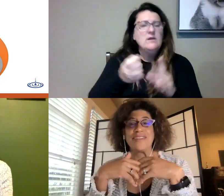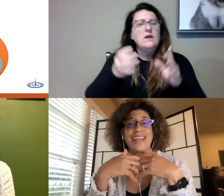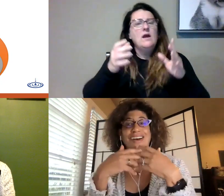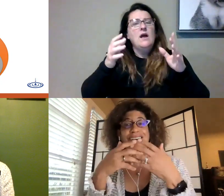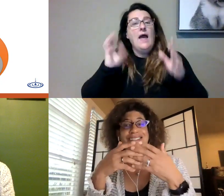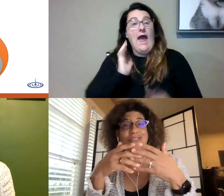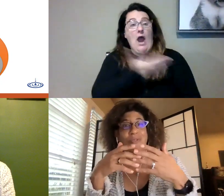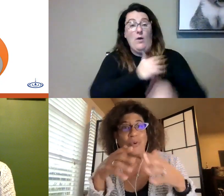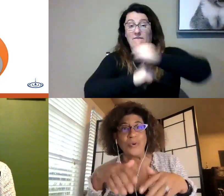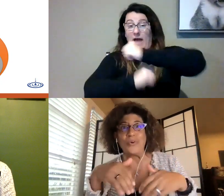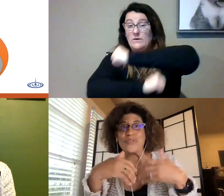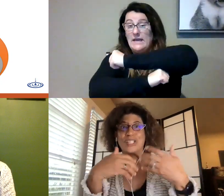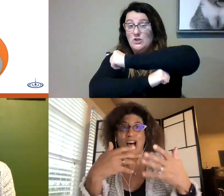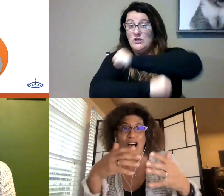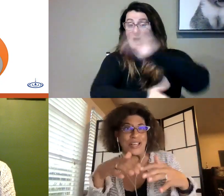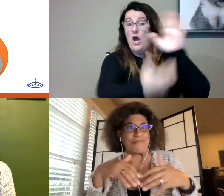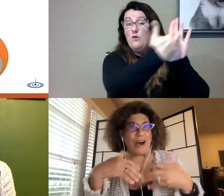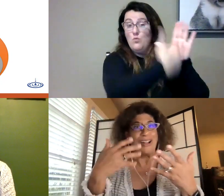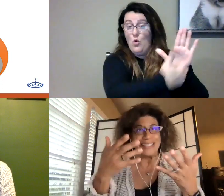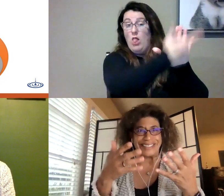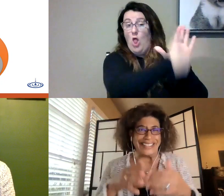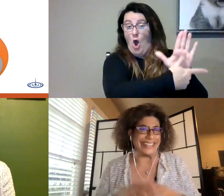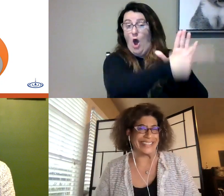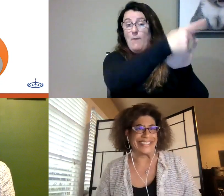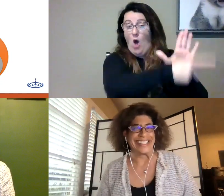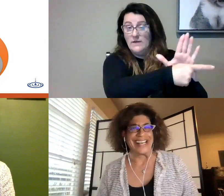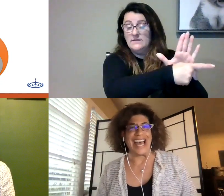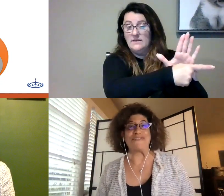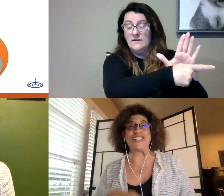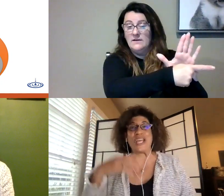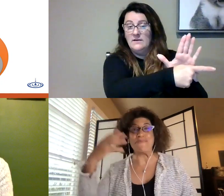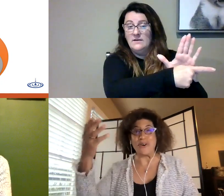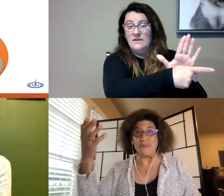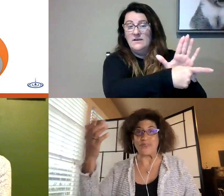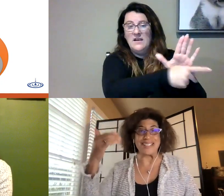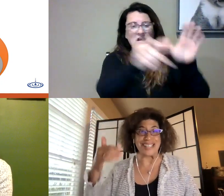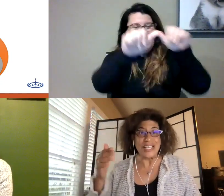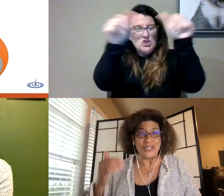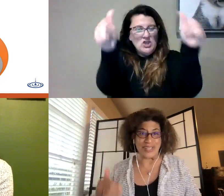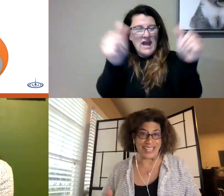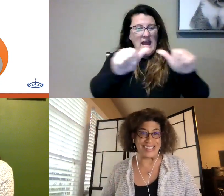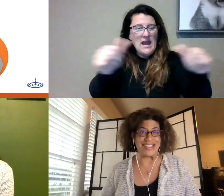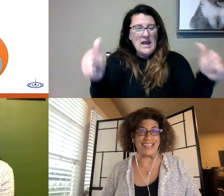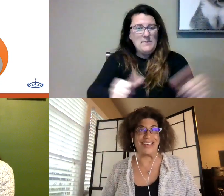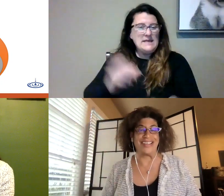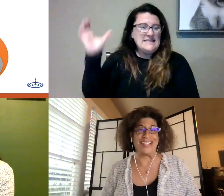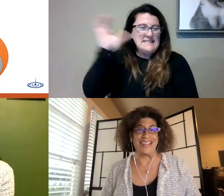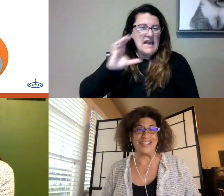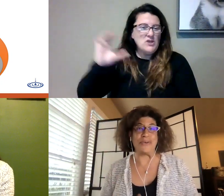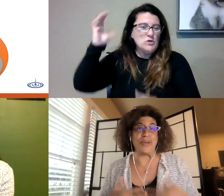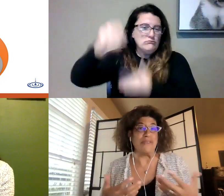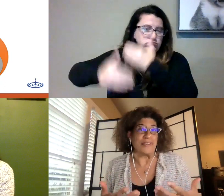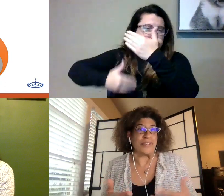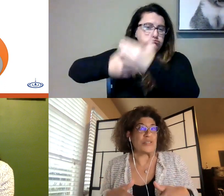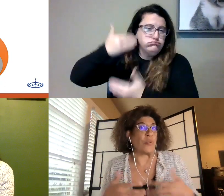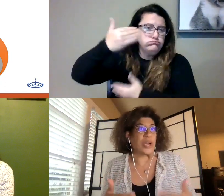of rules, laws, policies have shaped over the centuries